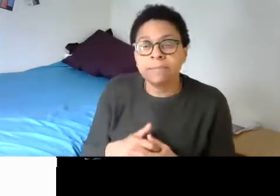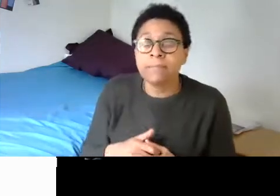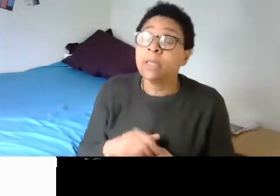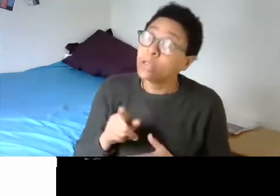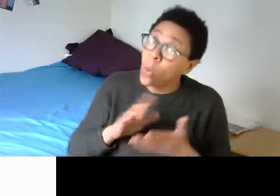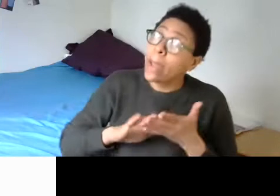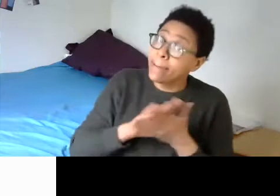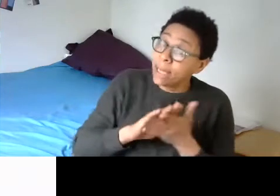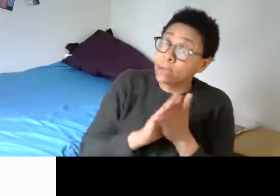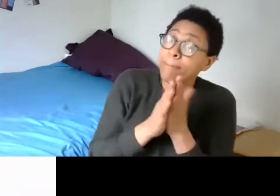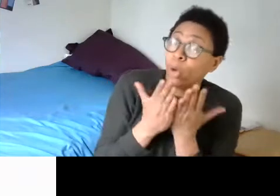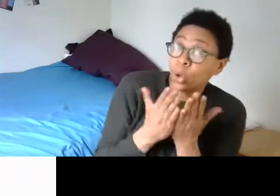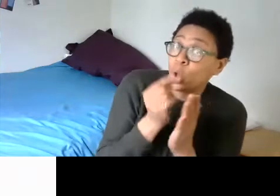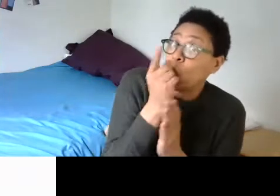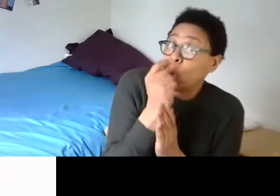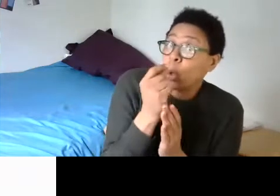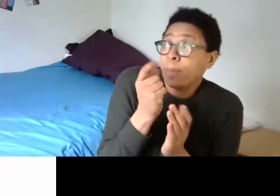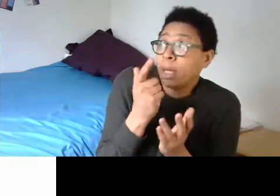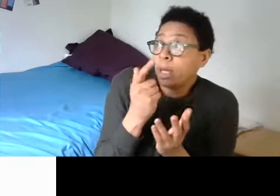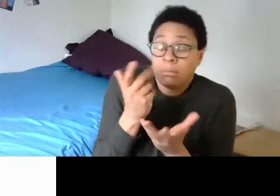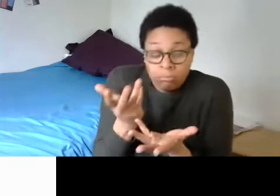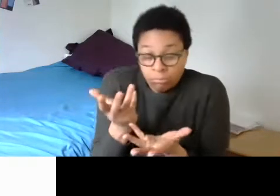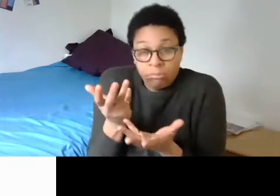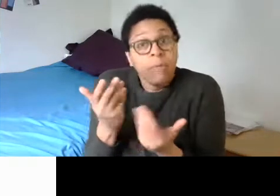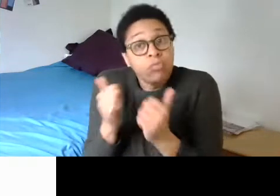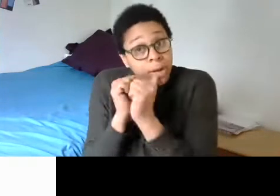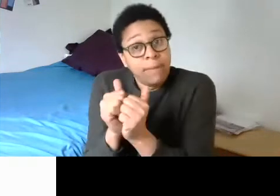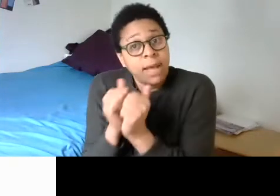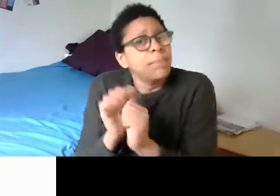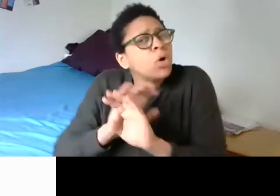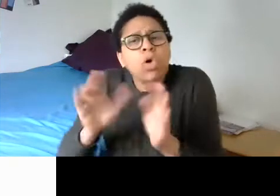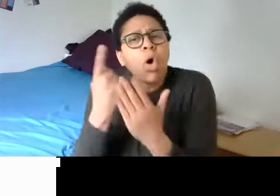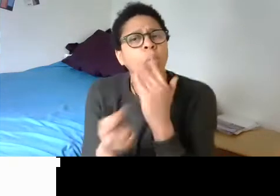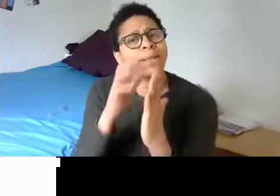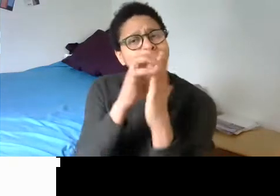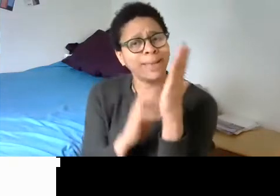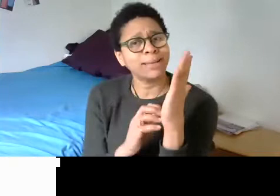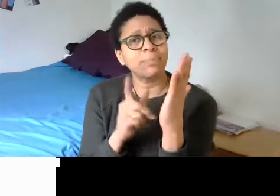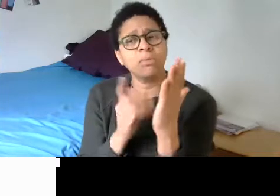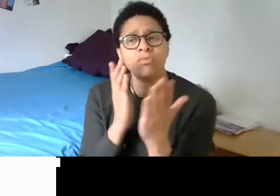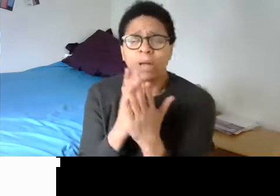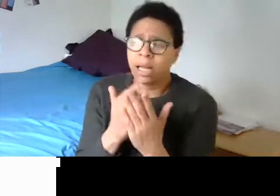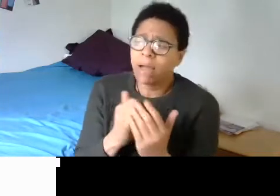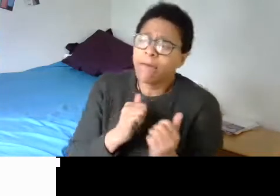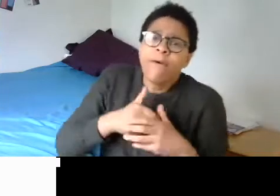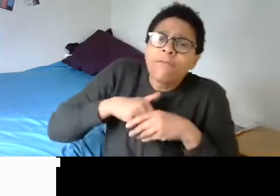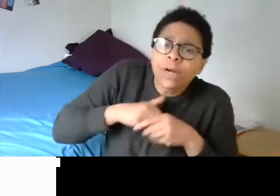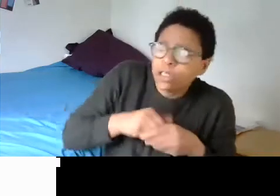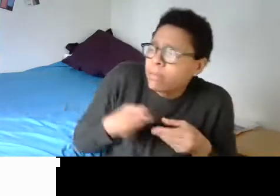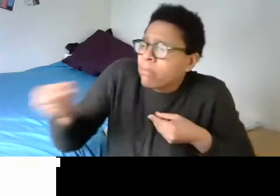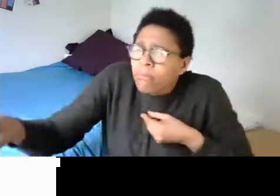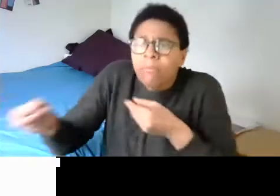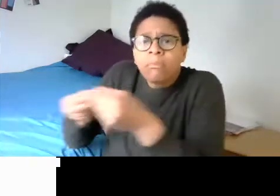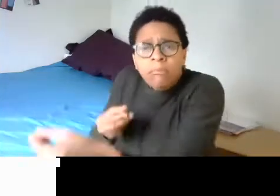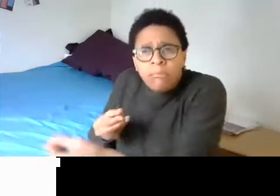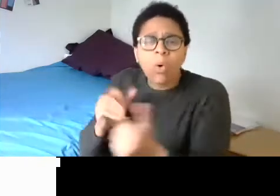very personal connection, and their value is more than just the text. So that's how books were deliberately designed for interaction,